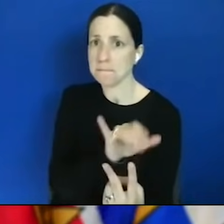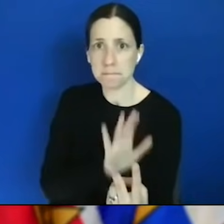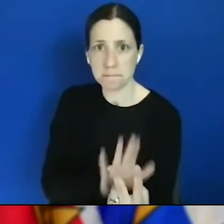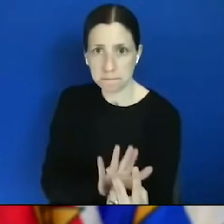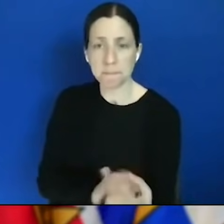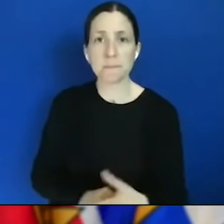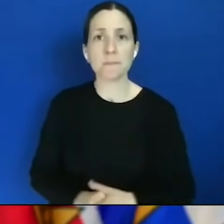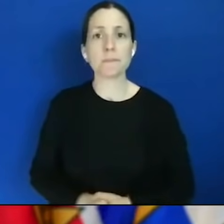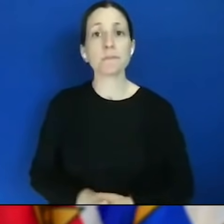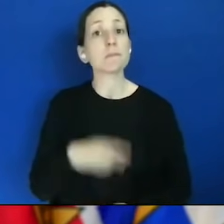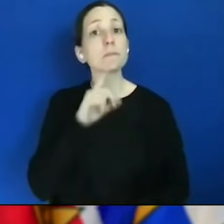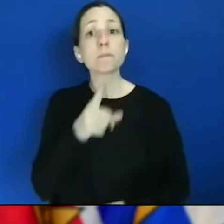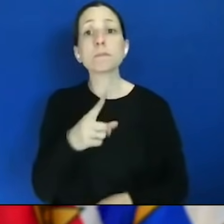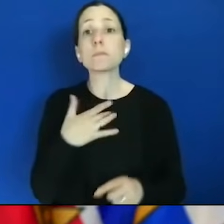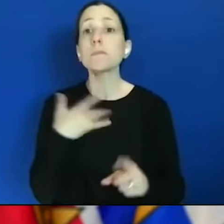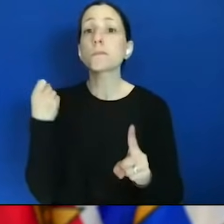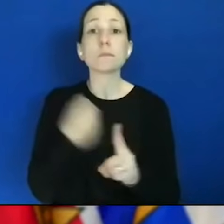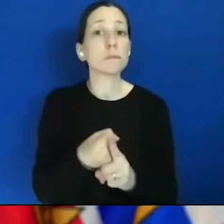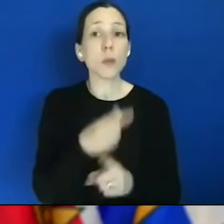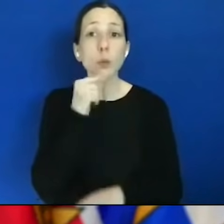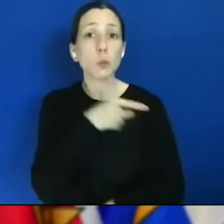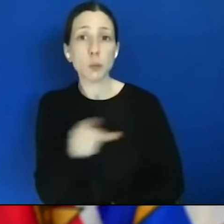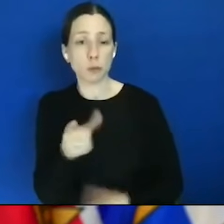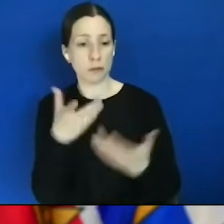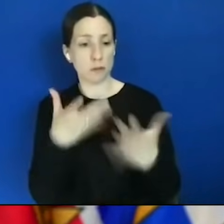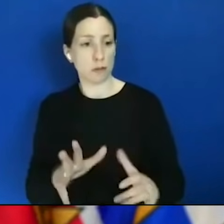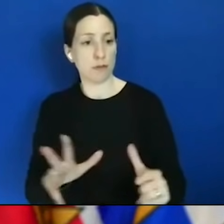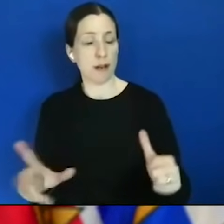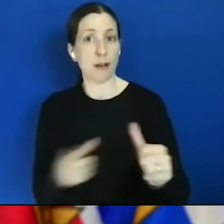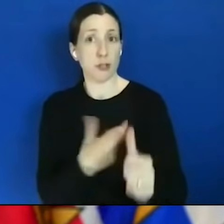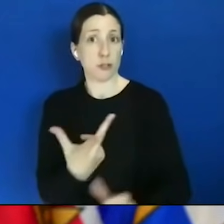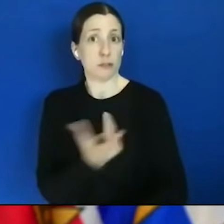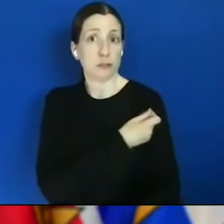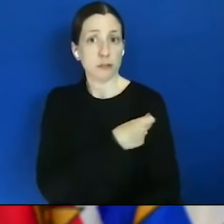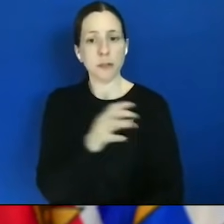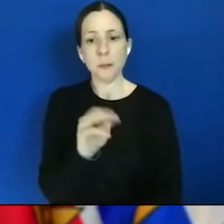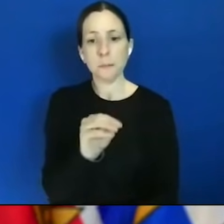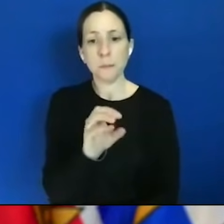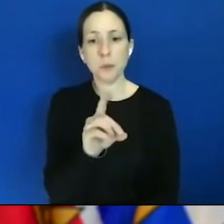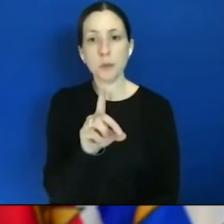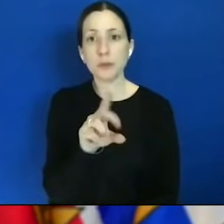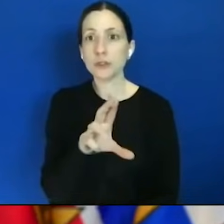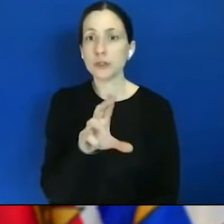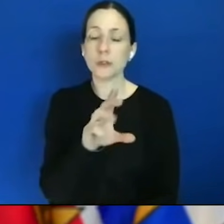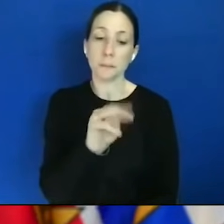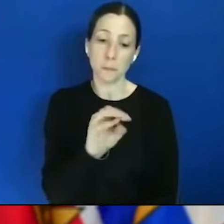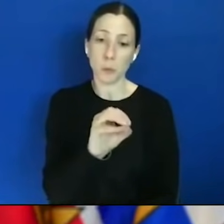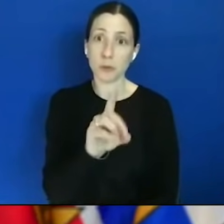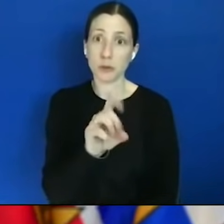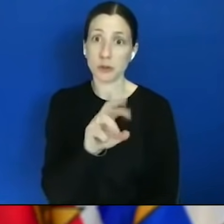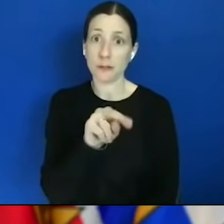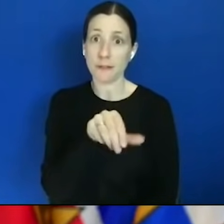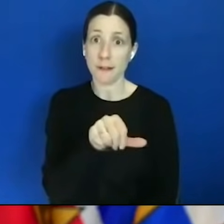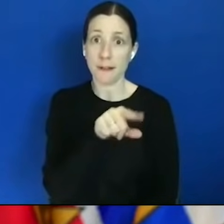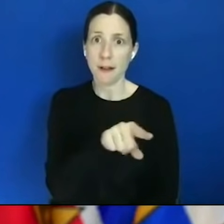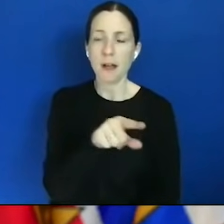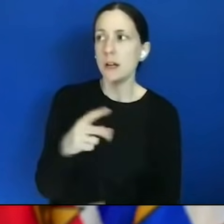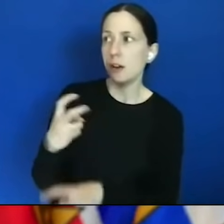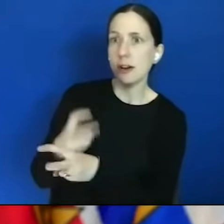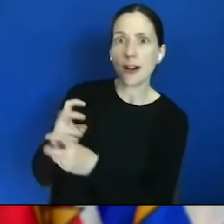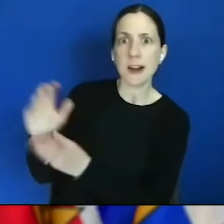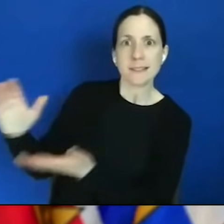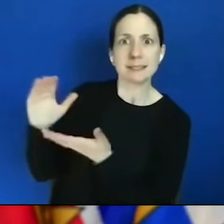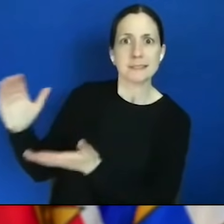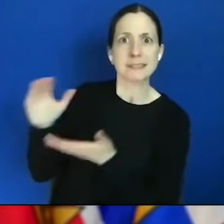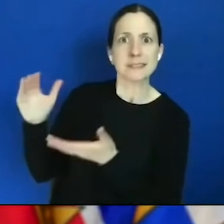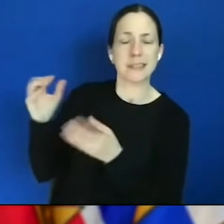will mostly affect people who had Moderna right now as their first dose, because we have had some spotty issues